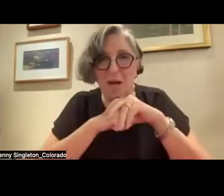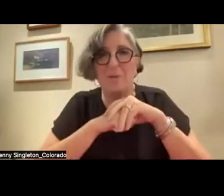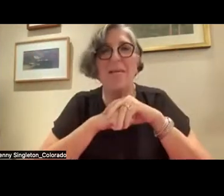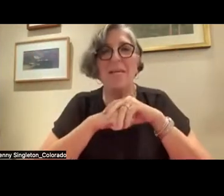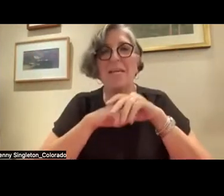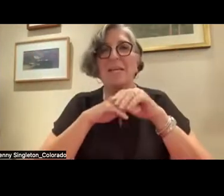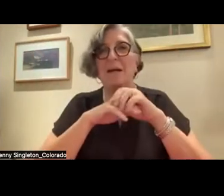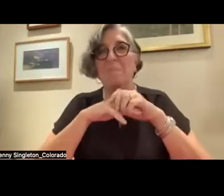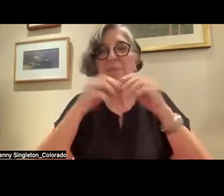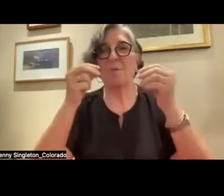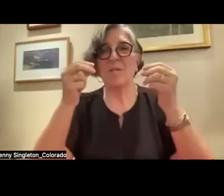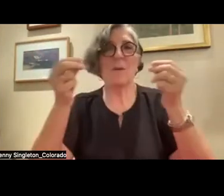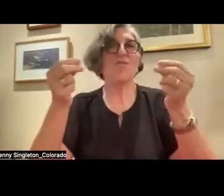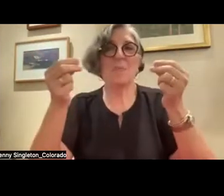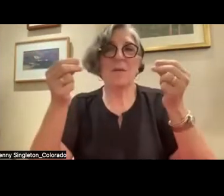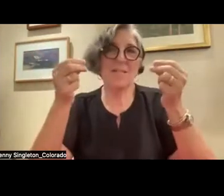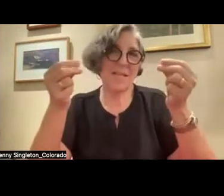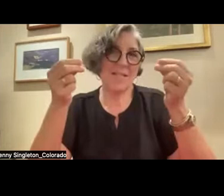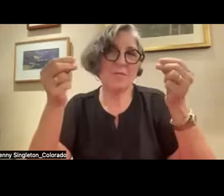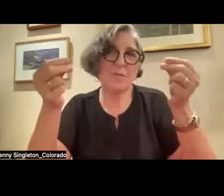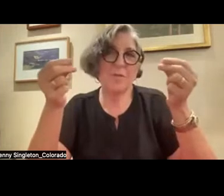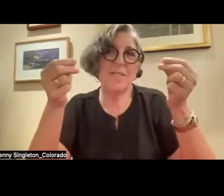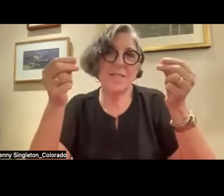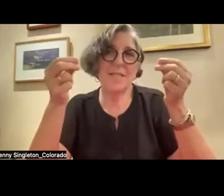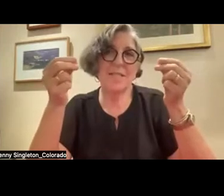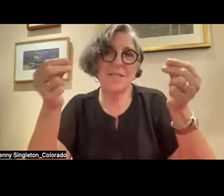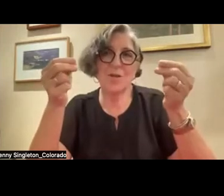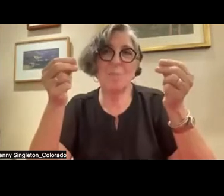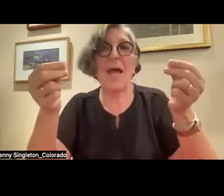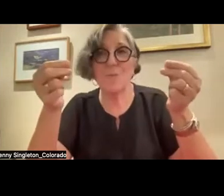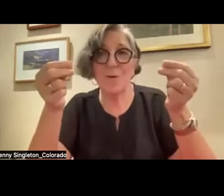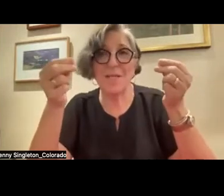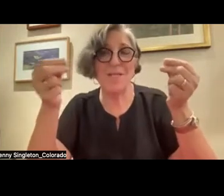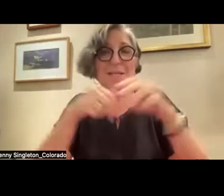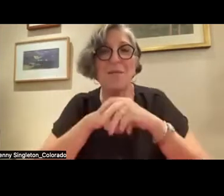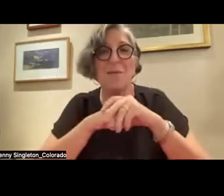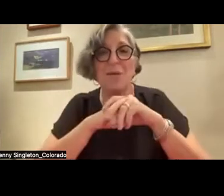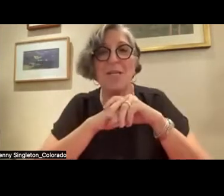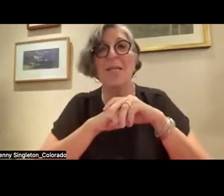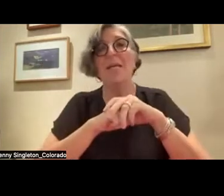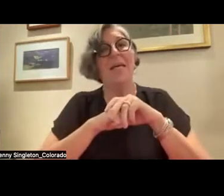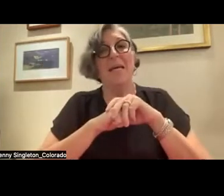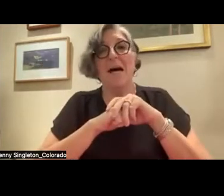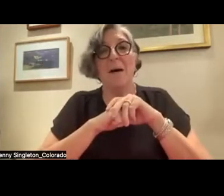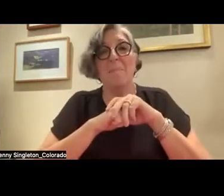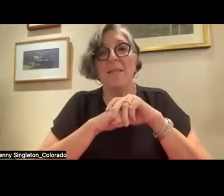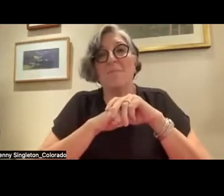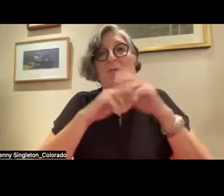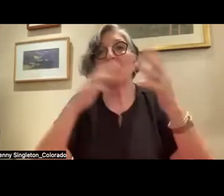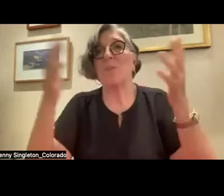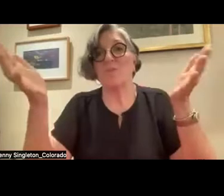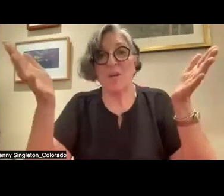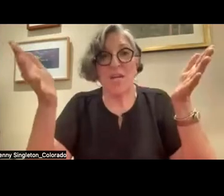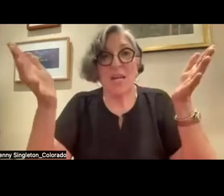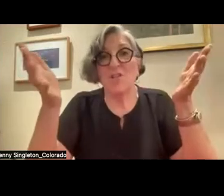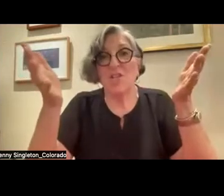very complicated, especially because ASL fluency is considered your passport into the community. But with